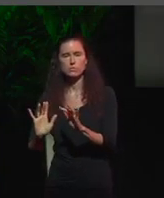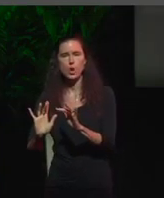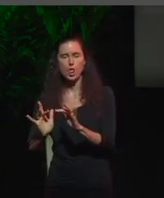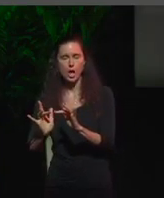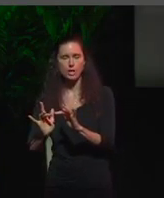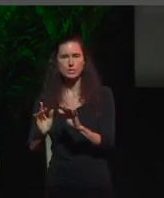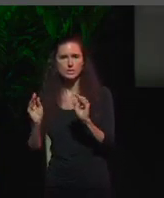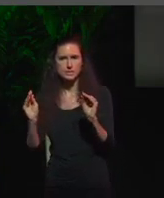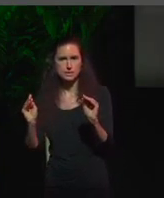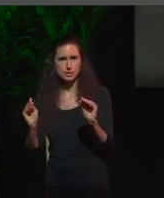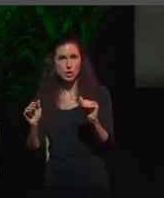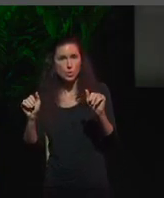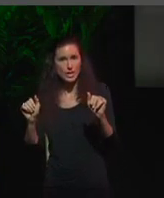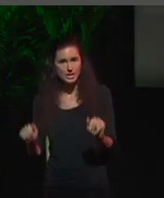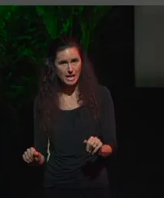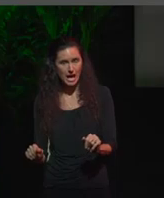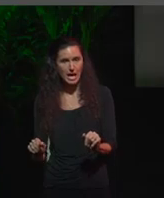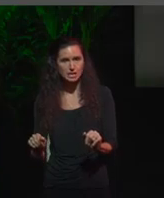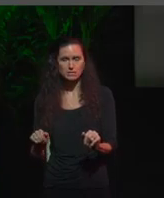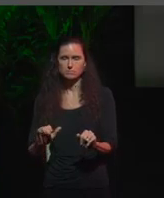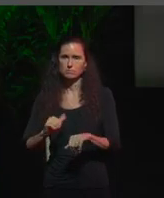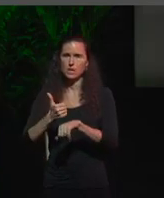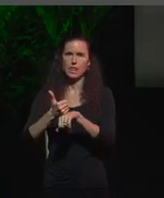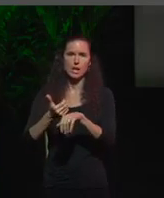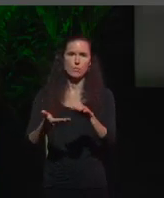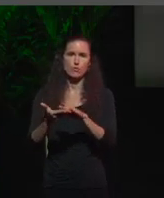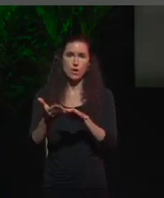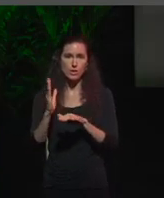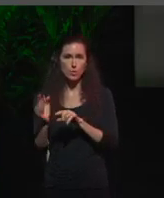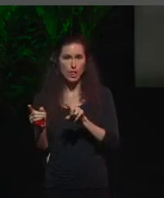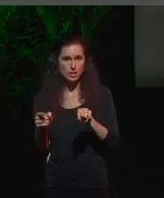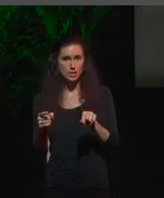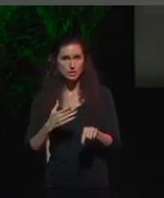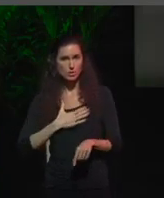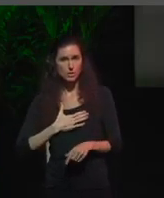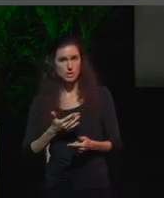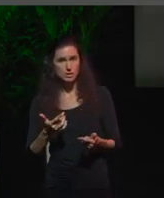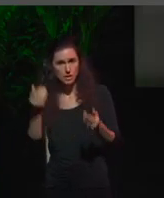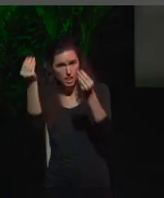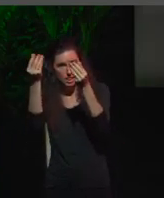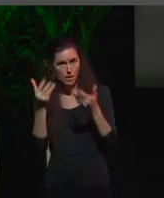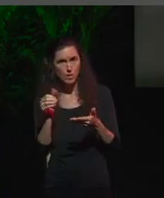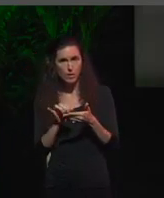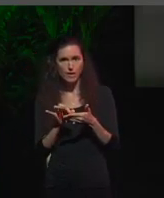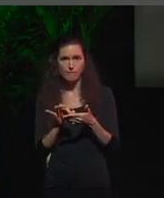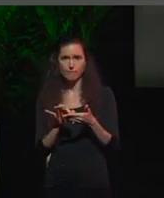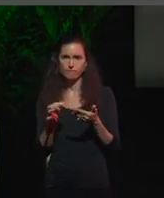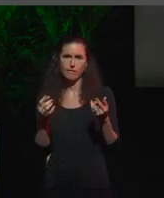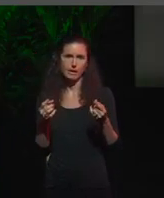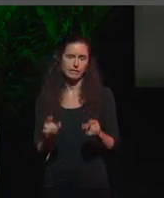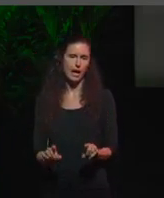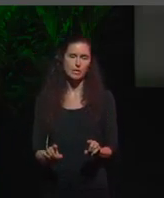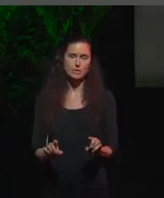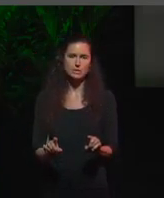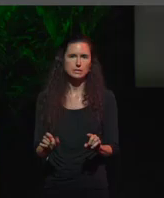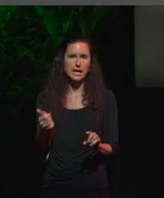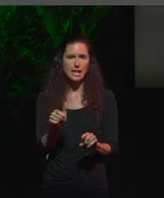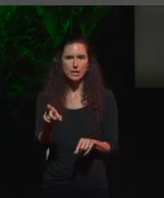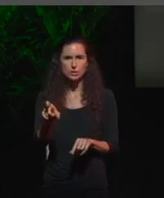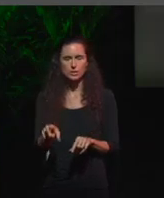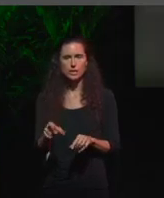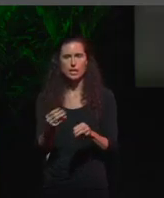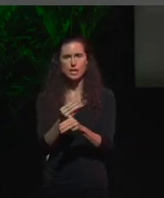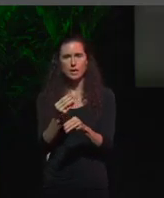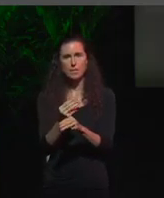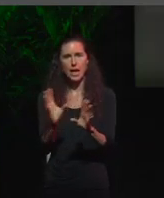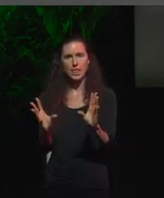So we can get that up and running, and you will attend. So please let me know if that stuff comes up again, if anything you need ever. The Math Mini